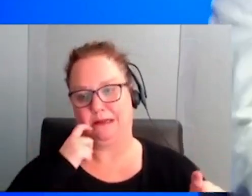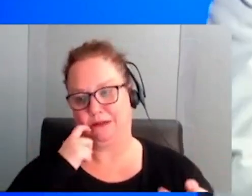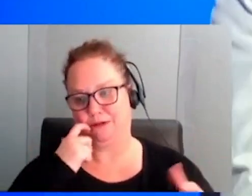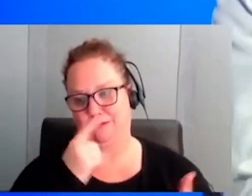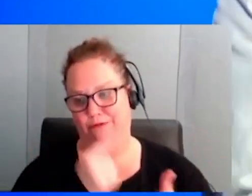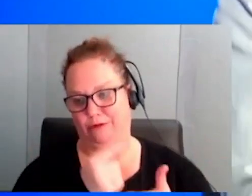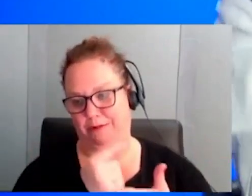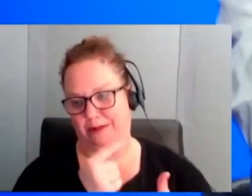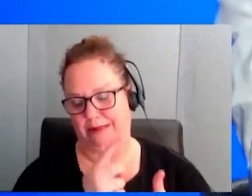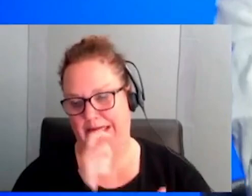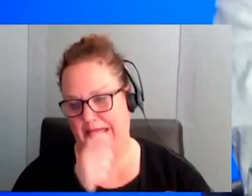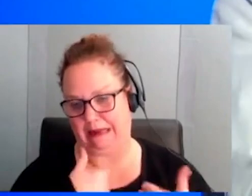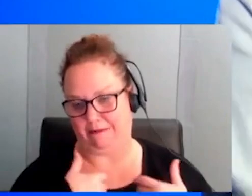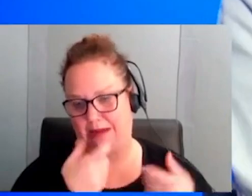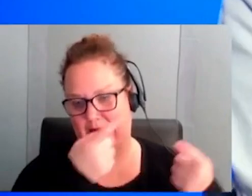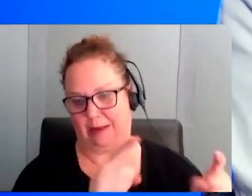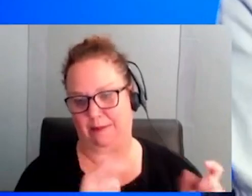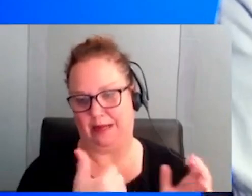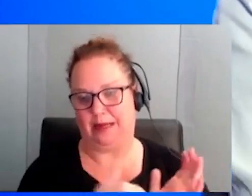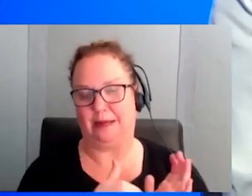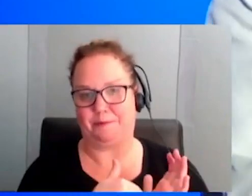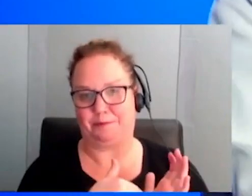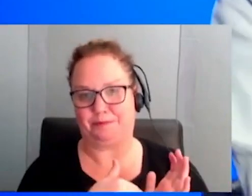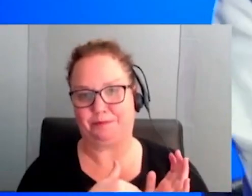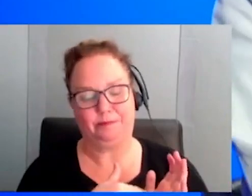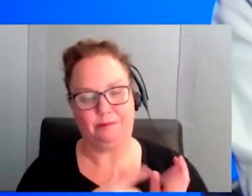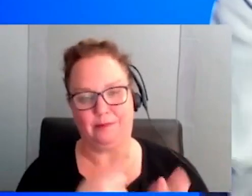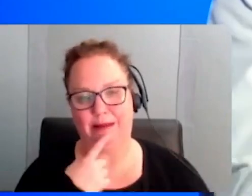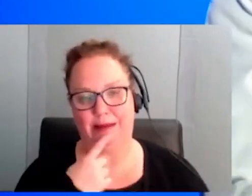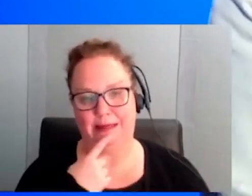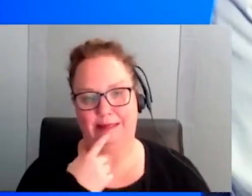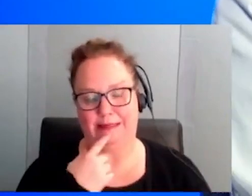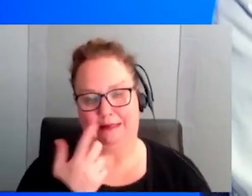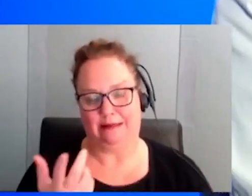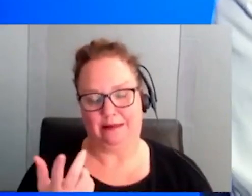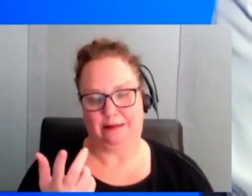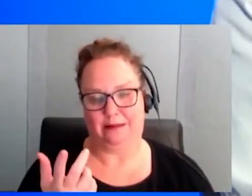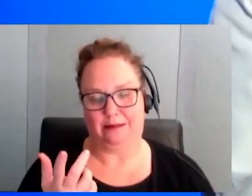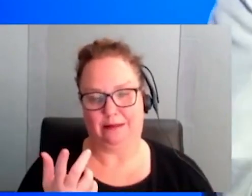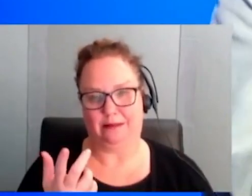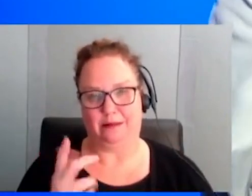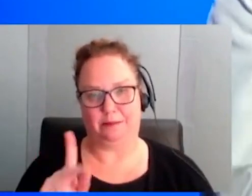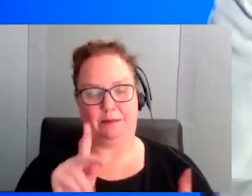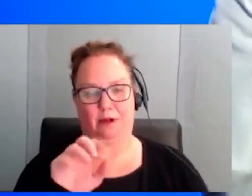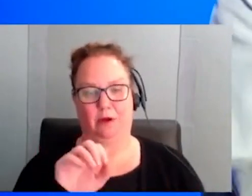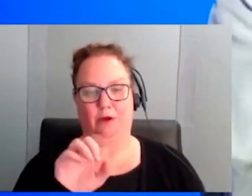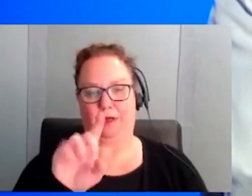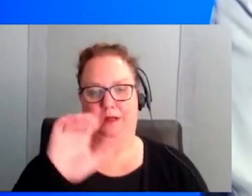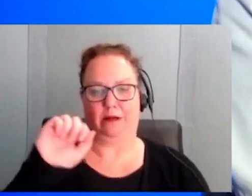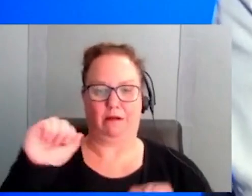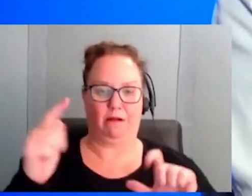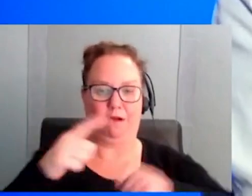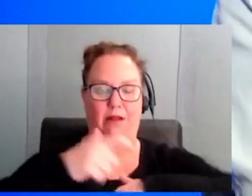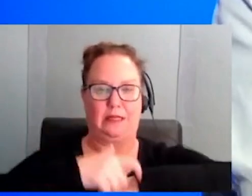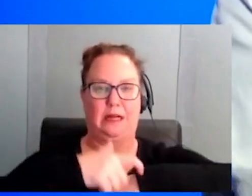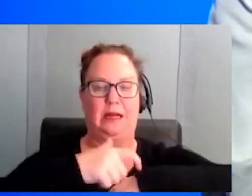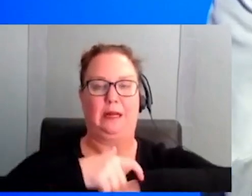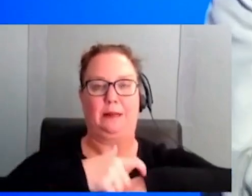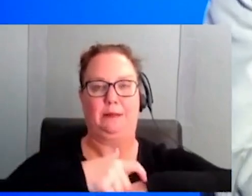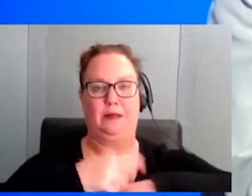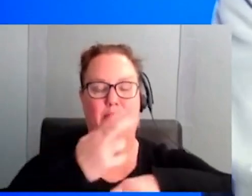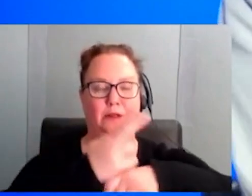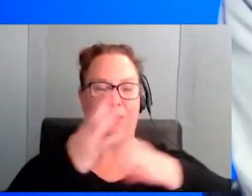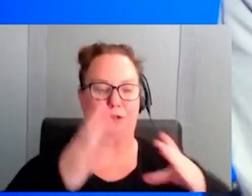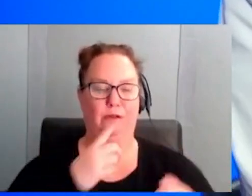not have that happen again. But like he said, it can, people overdose all the time, and you can talk to some of these users and they'll say, oh